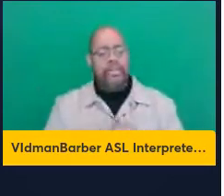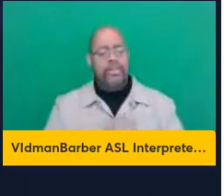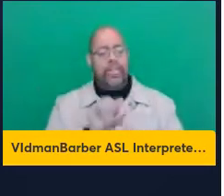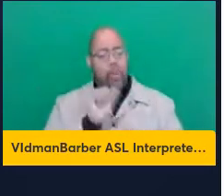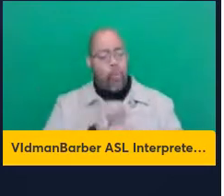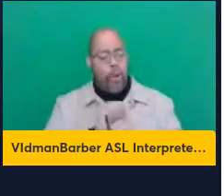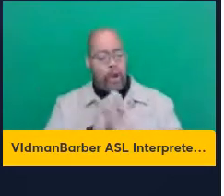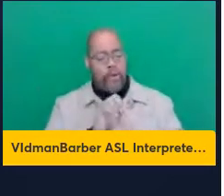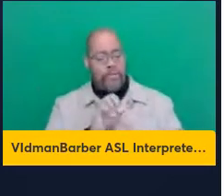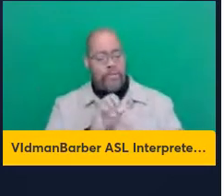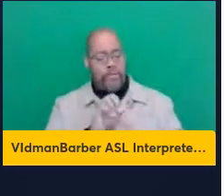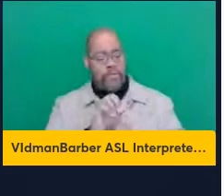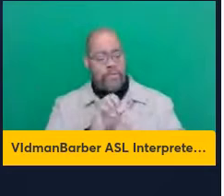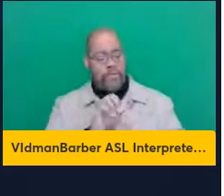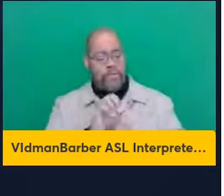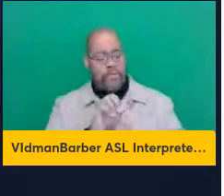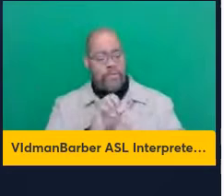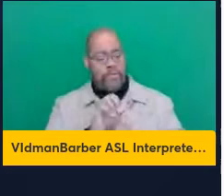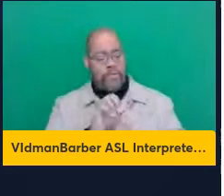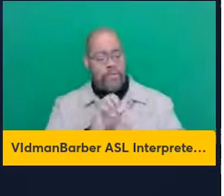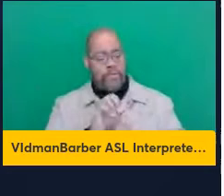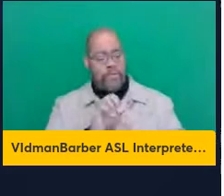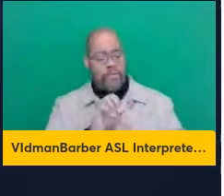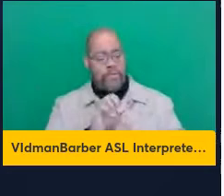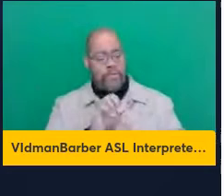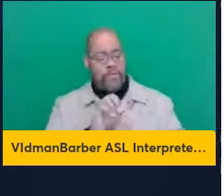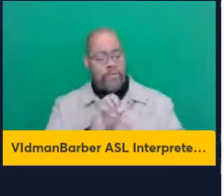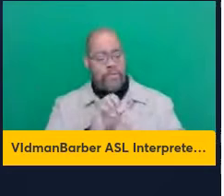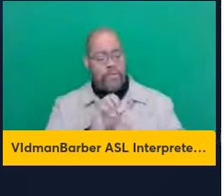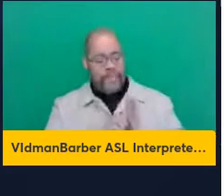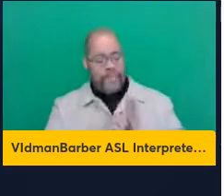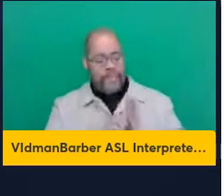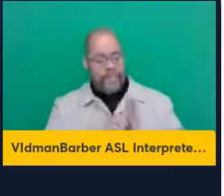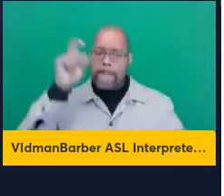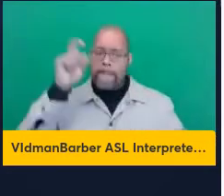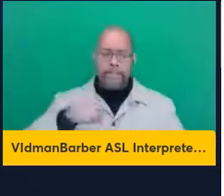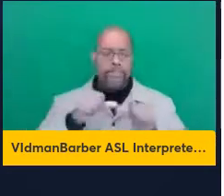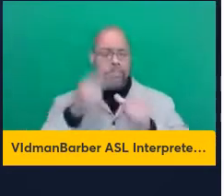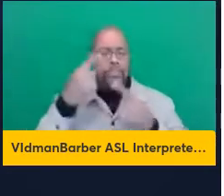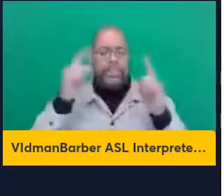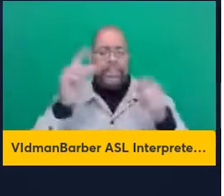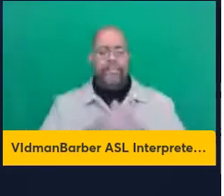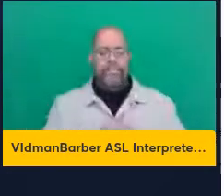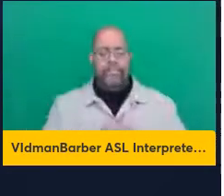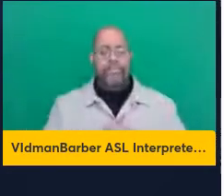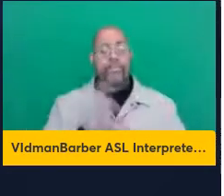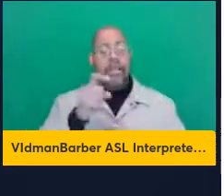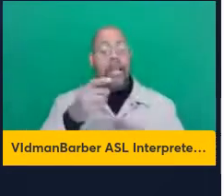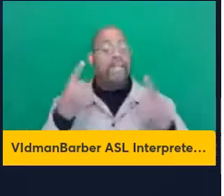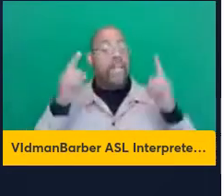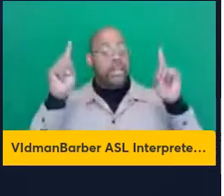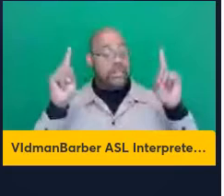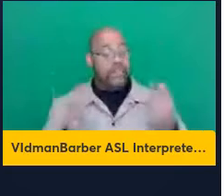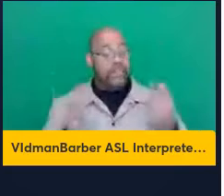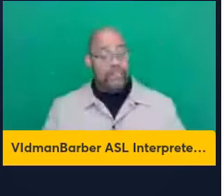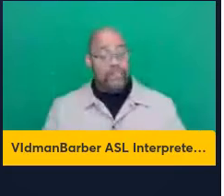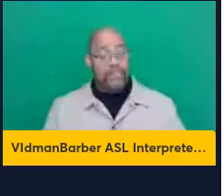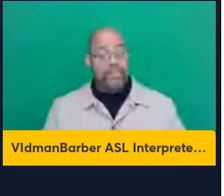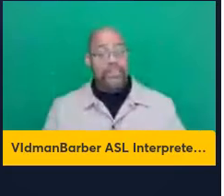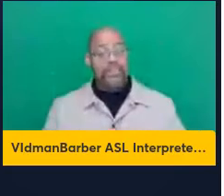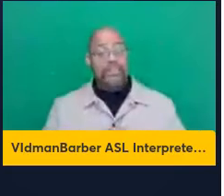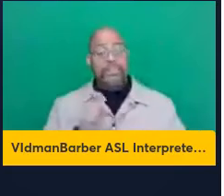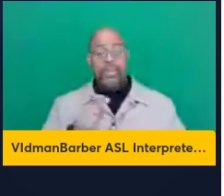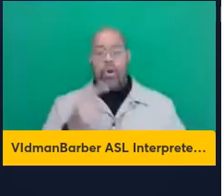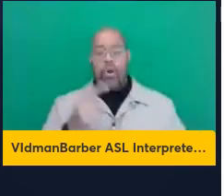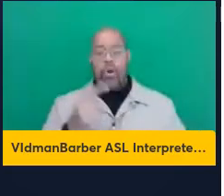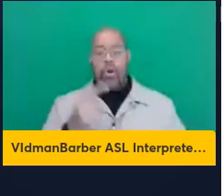being intense and consistent is necessary for success. You need to be effective. You need to